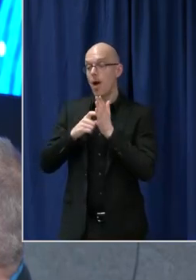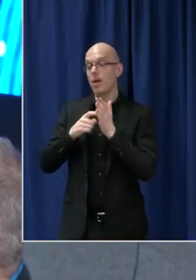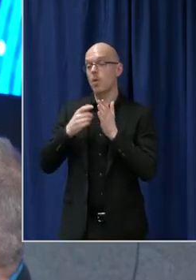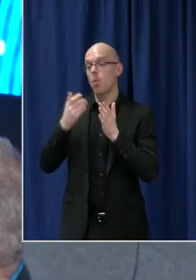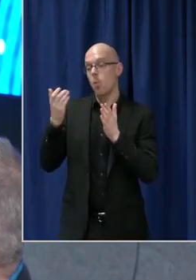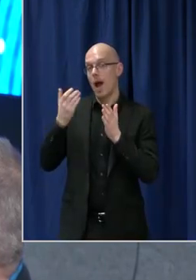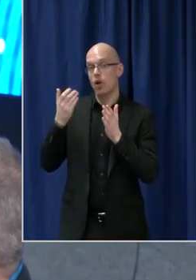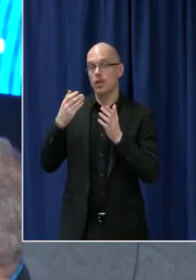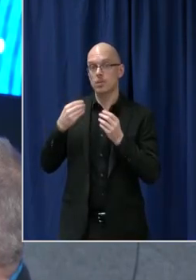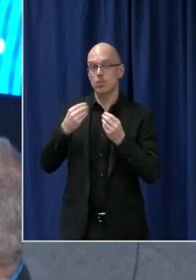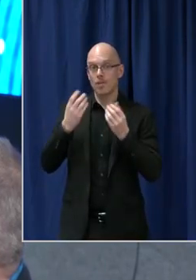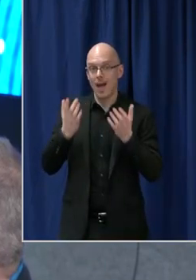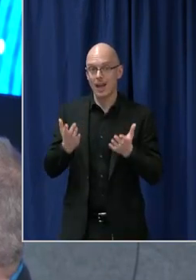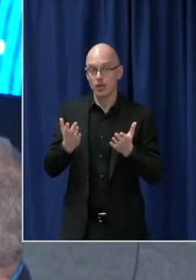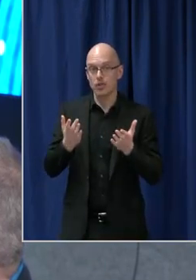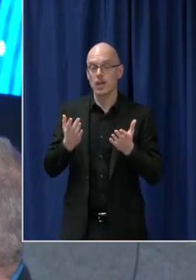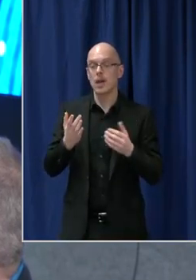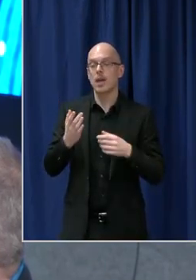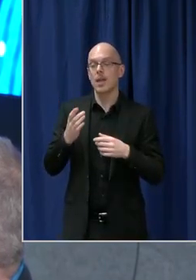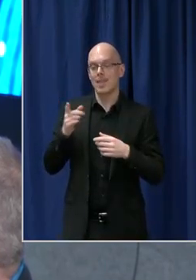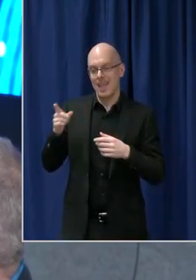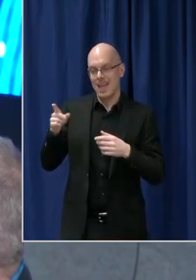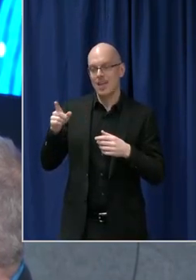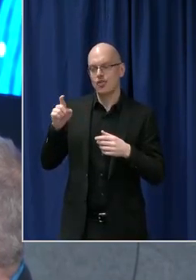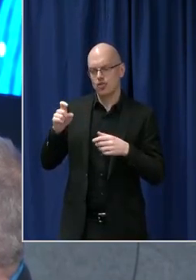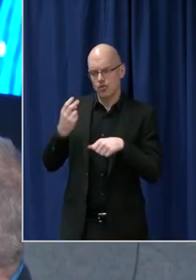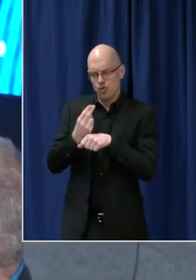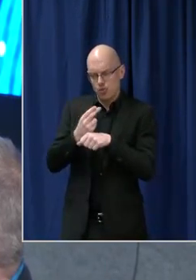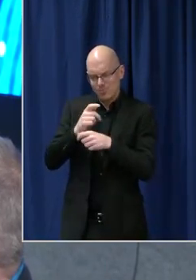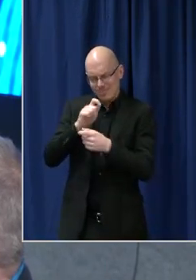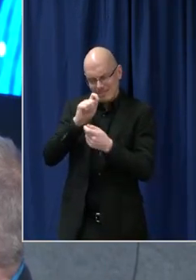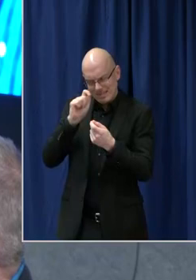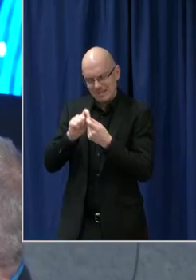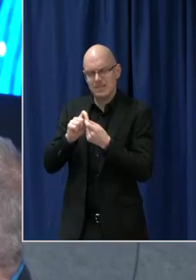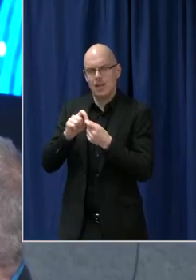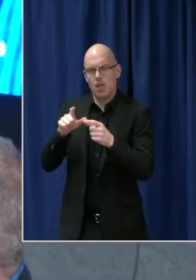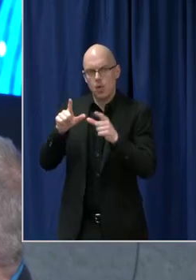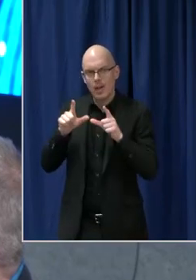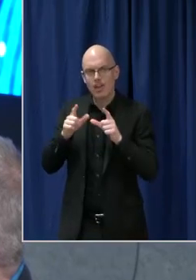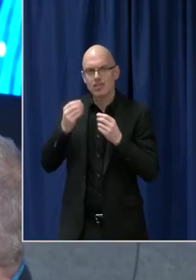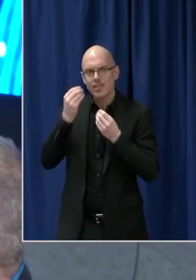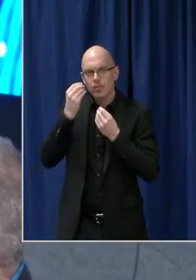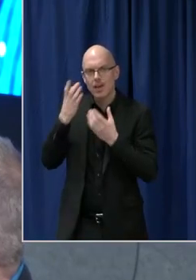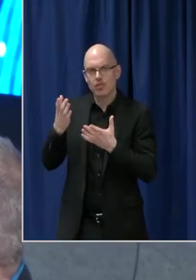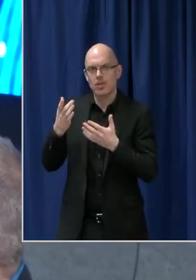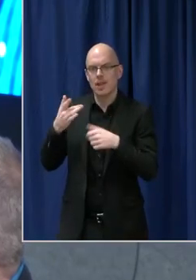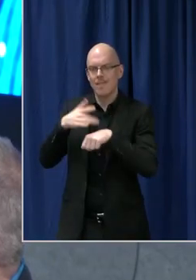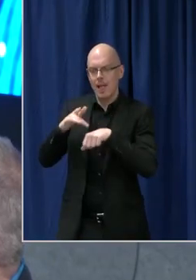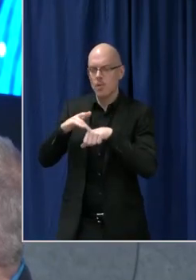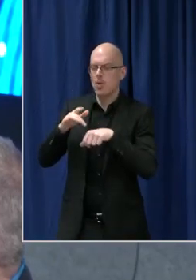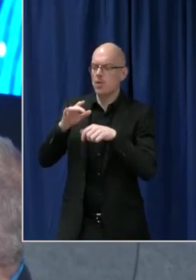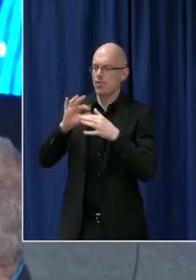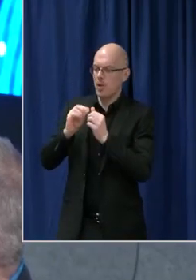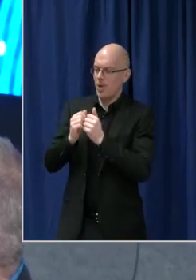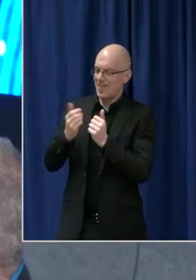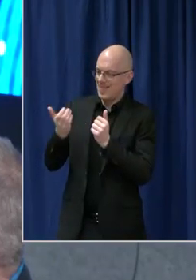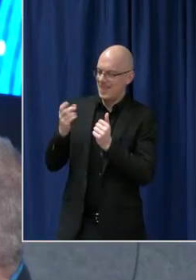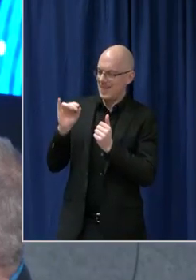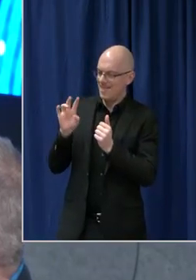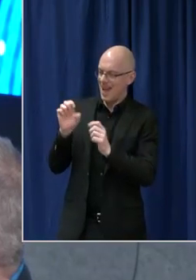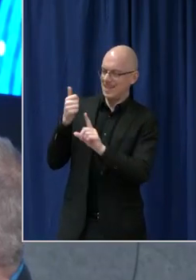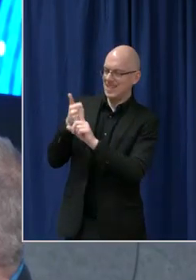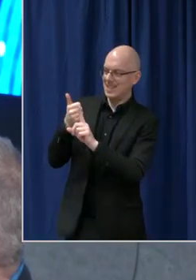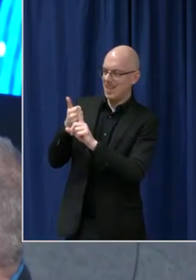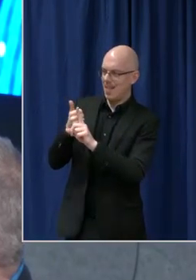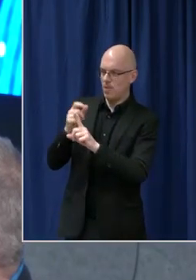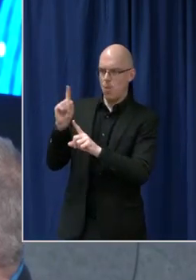situations to use the very precise location information that's available about where the device is.